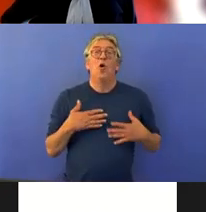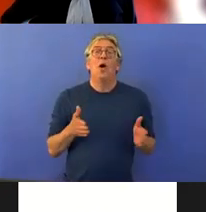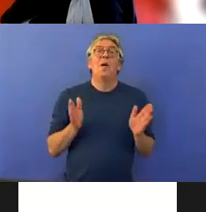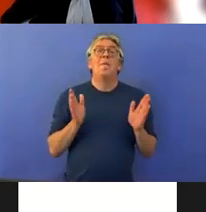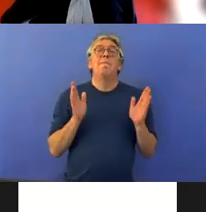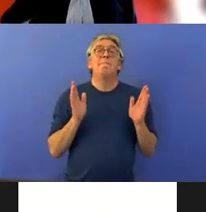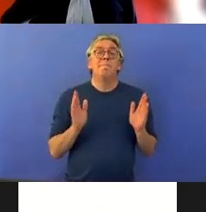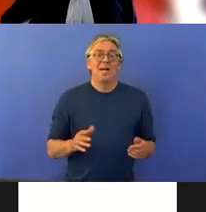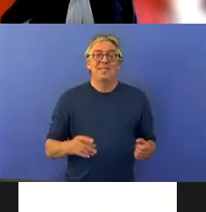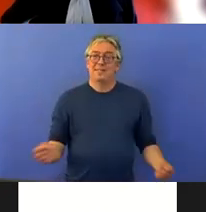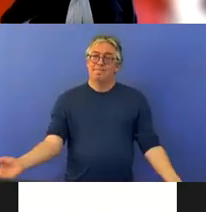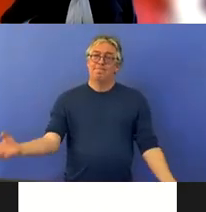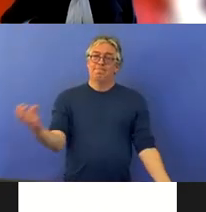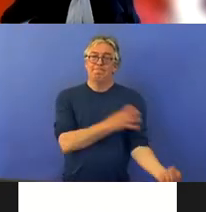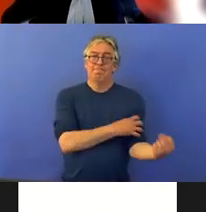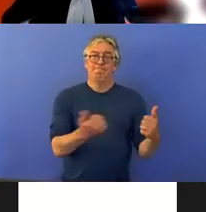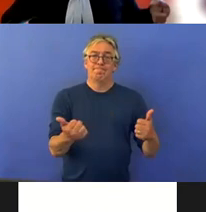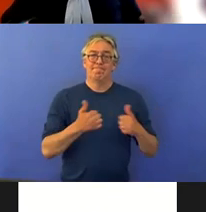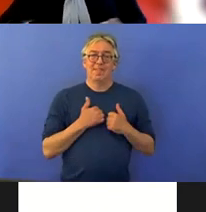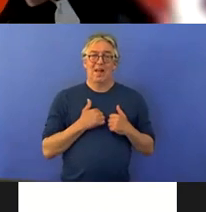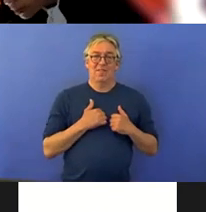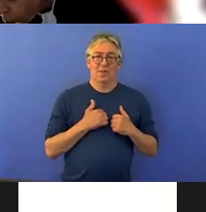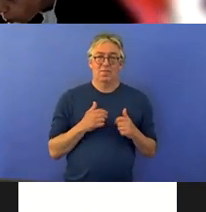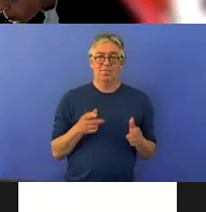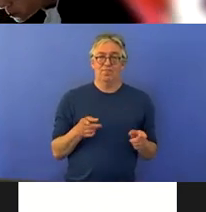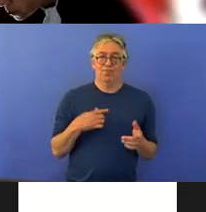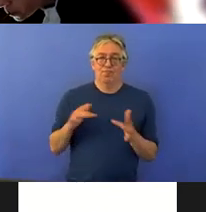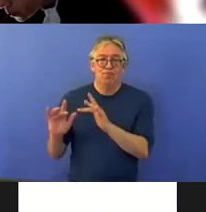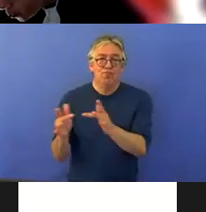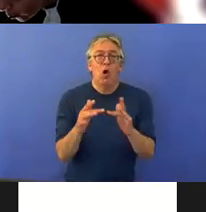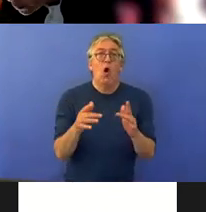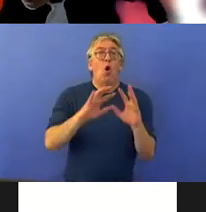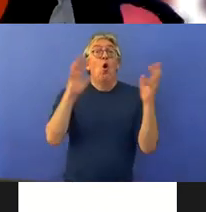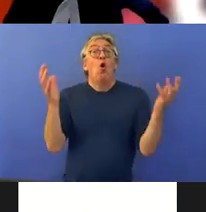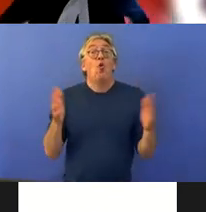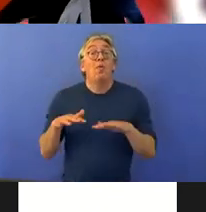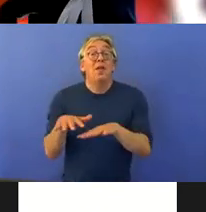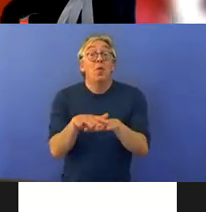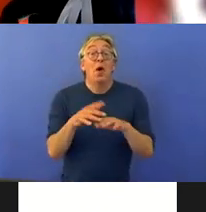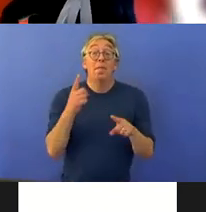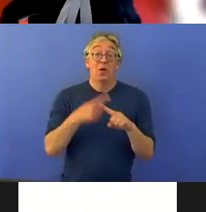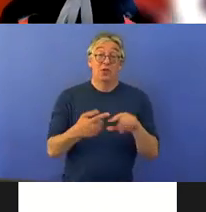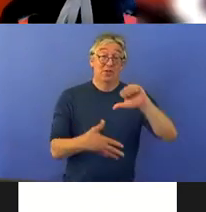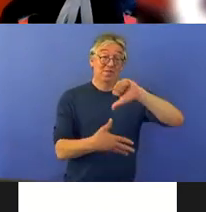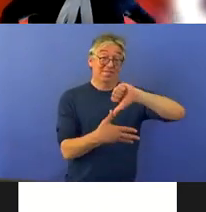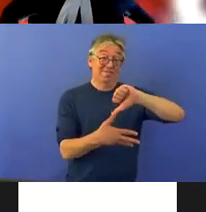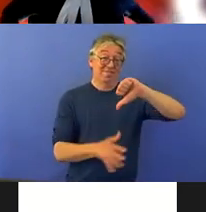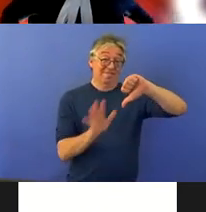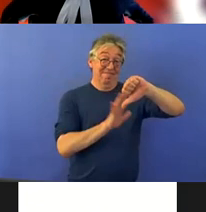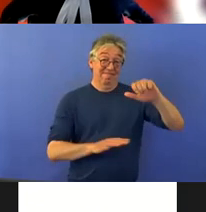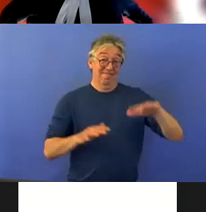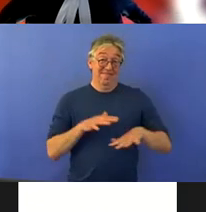empower ourselves as a network, not only the global network, but the Latin American network. If we want to